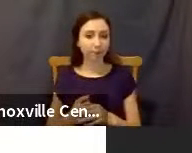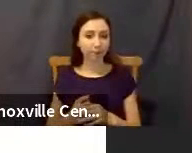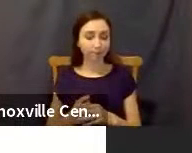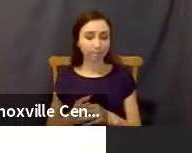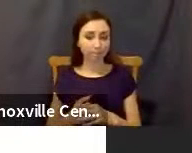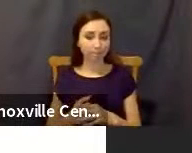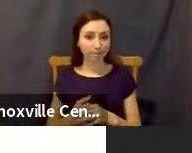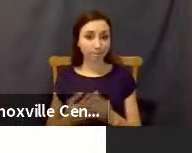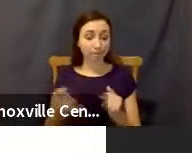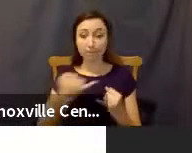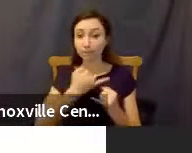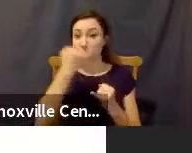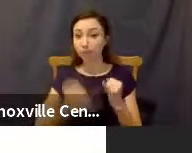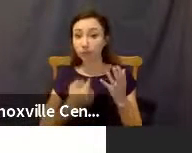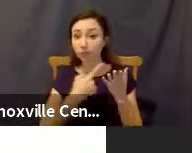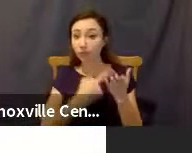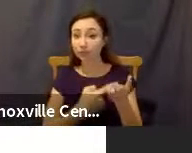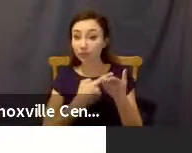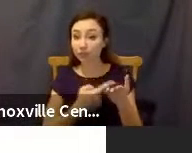Any final discussion?